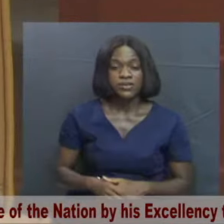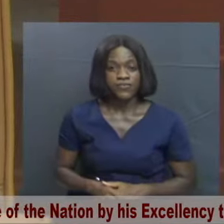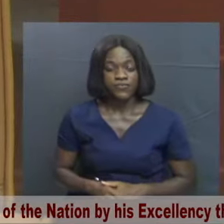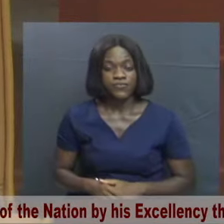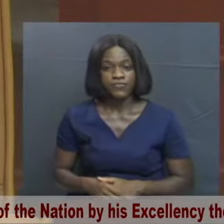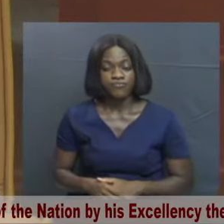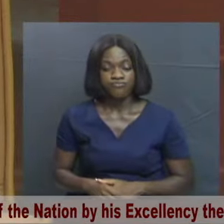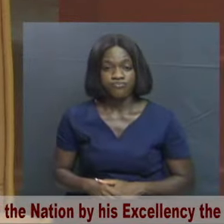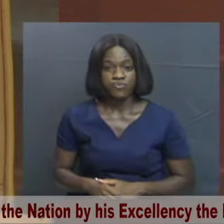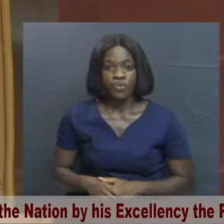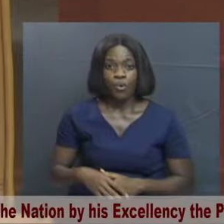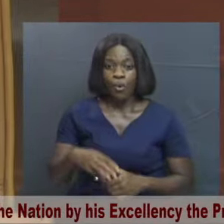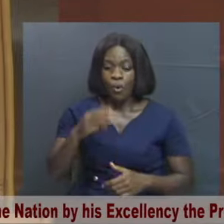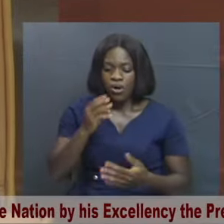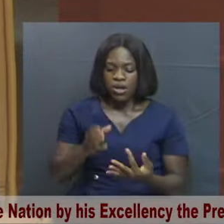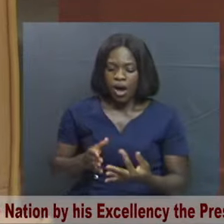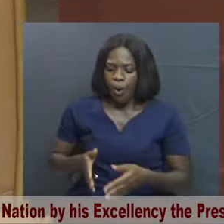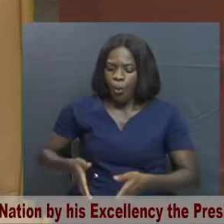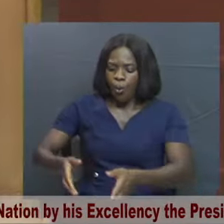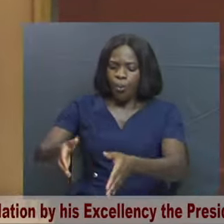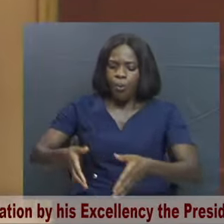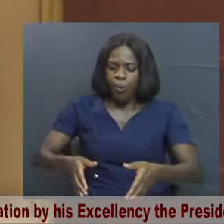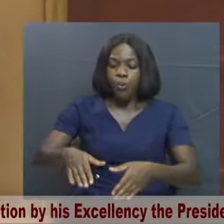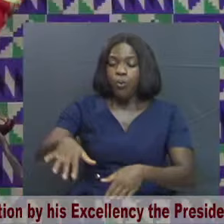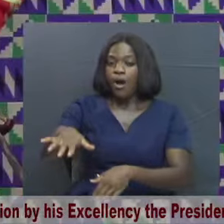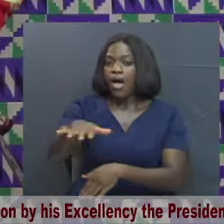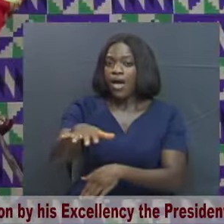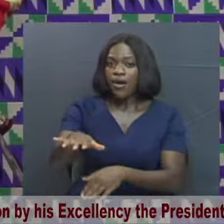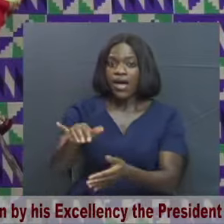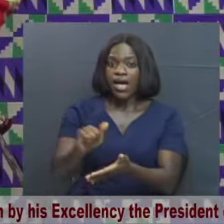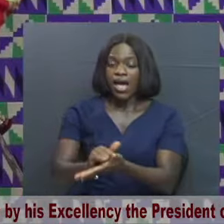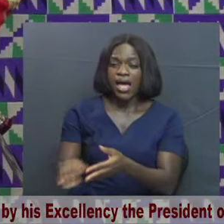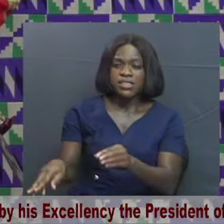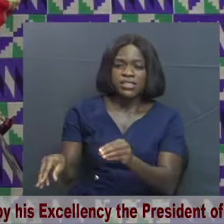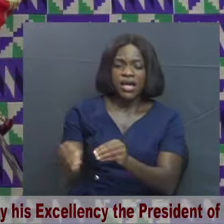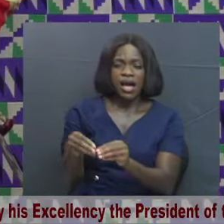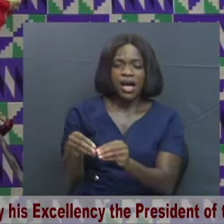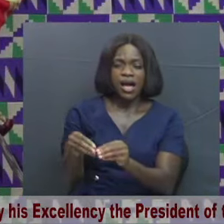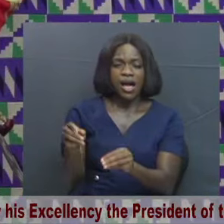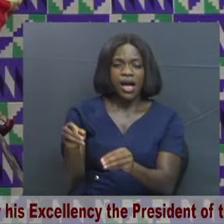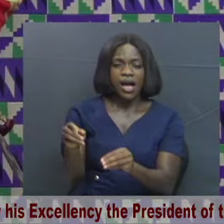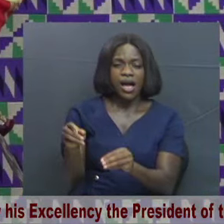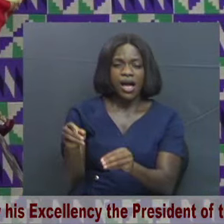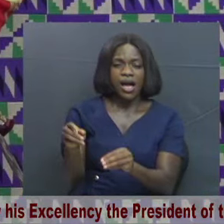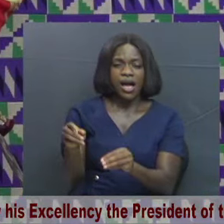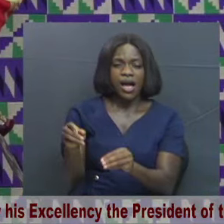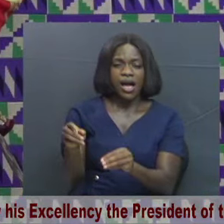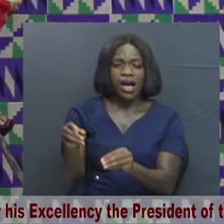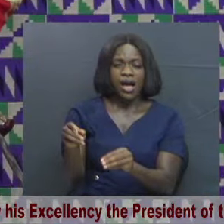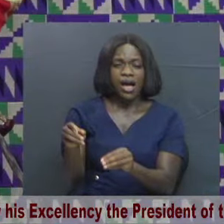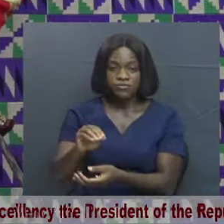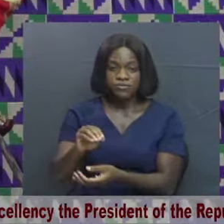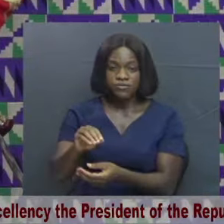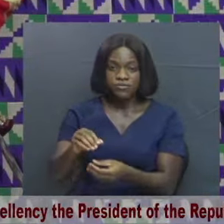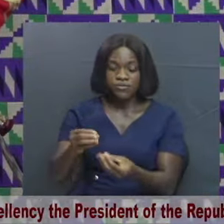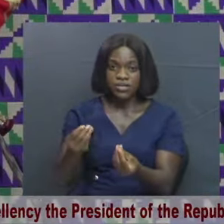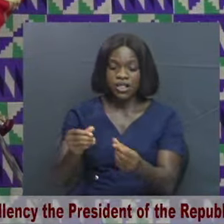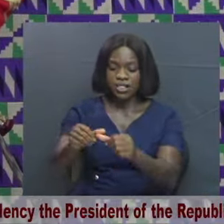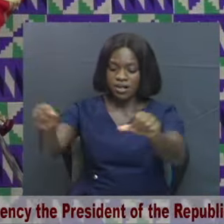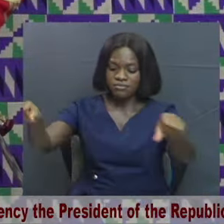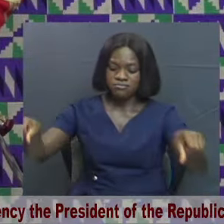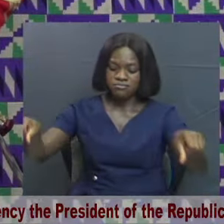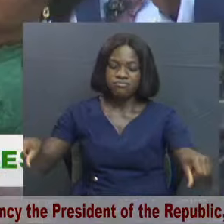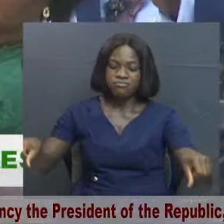irrigation schemes this will make additional 1,150 acres of irrigable